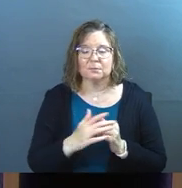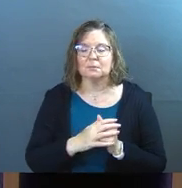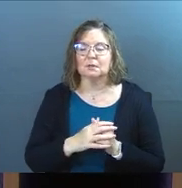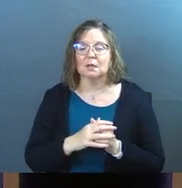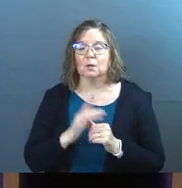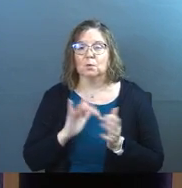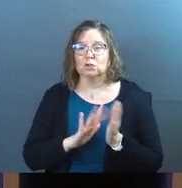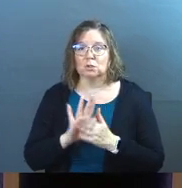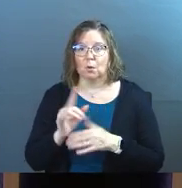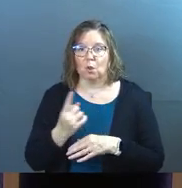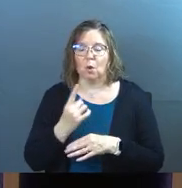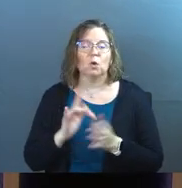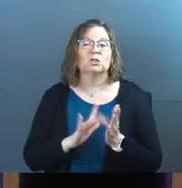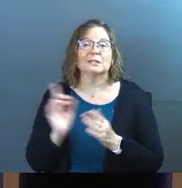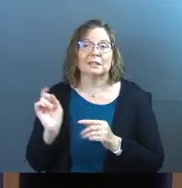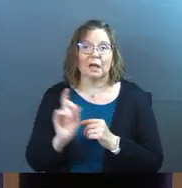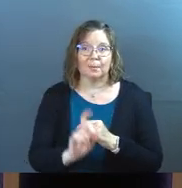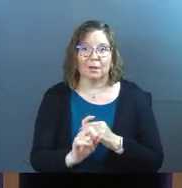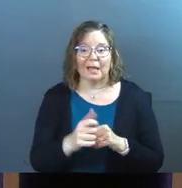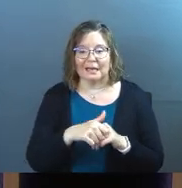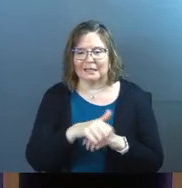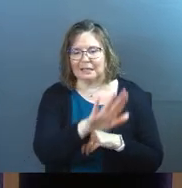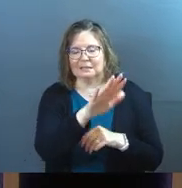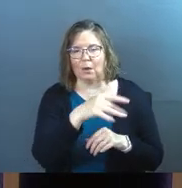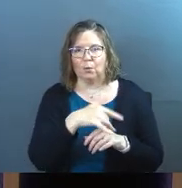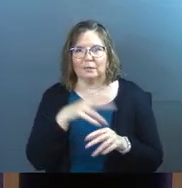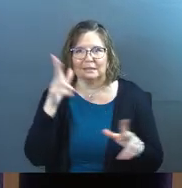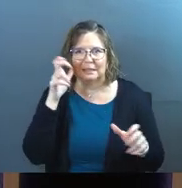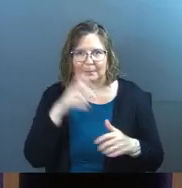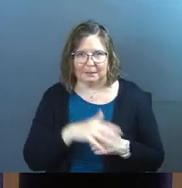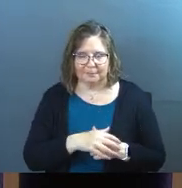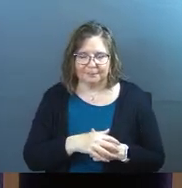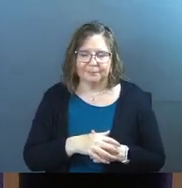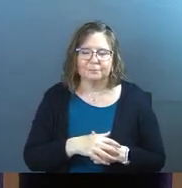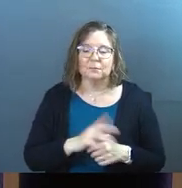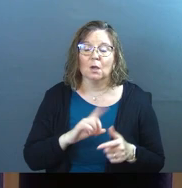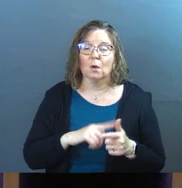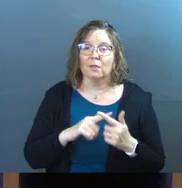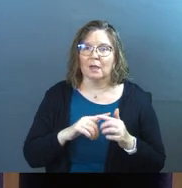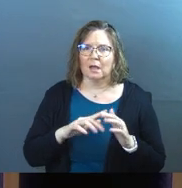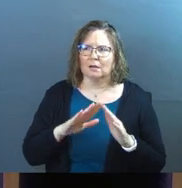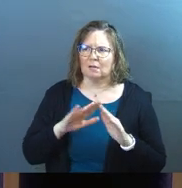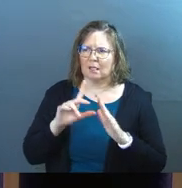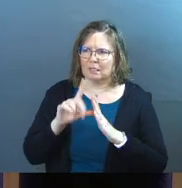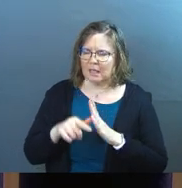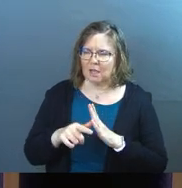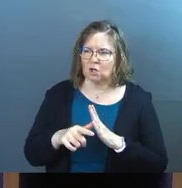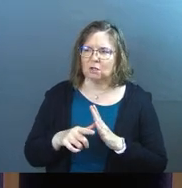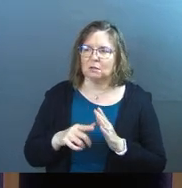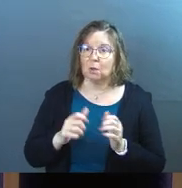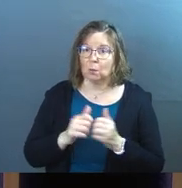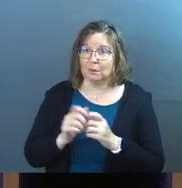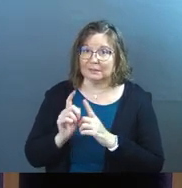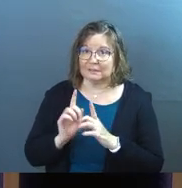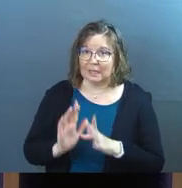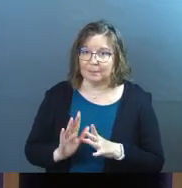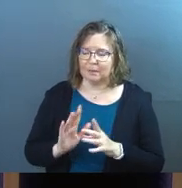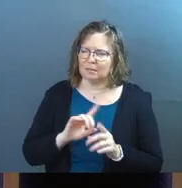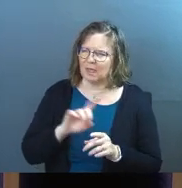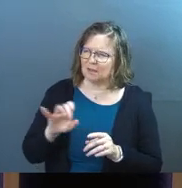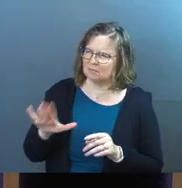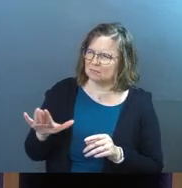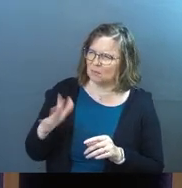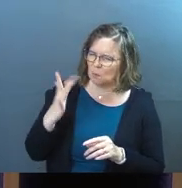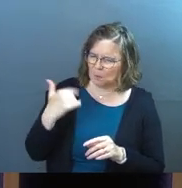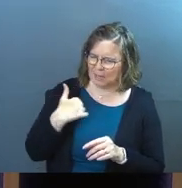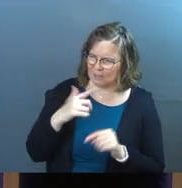Jesus was alone in the house, or Jesus had come along and he cast out the demon. Okay, so then when they're in the house alone afterward with his disciples, they asked